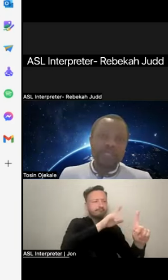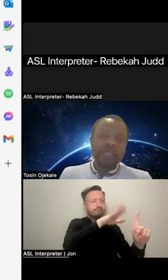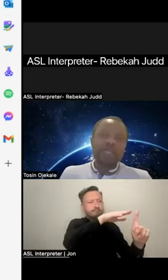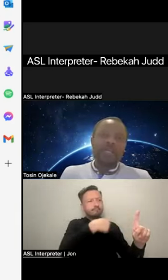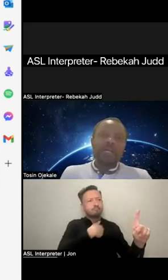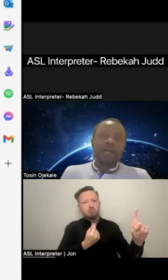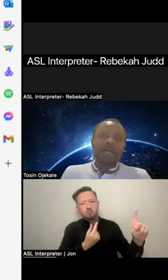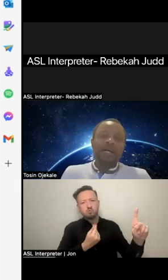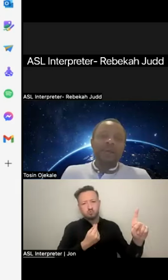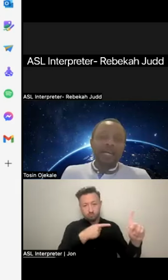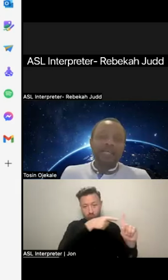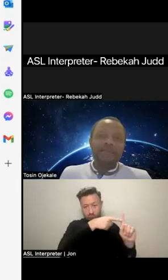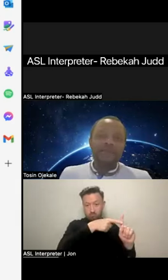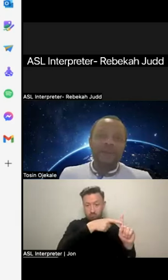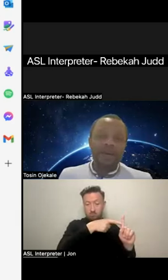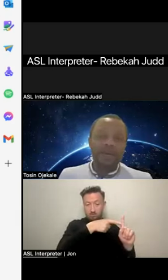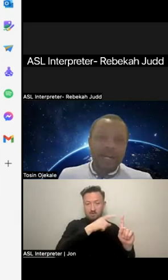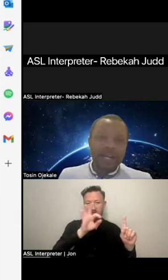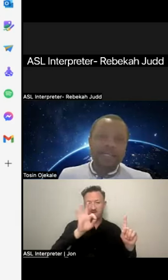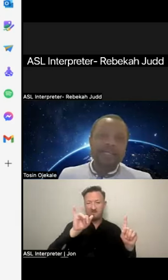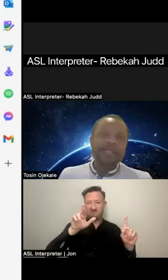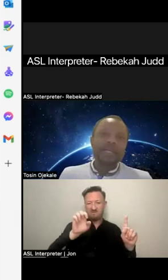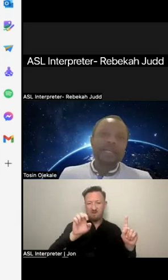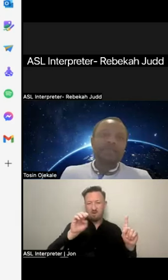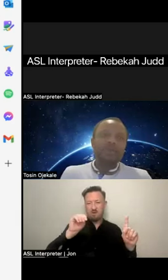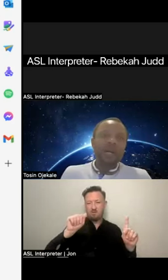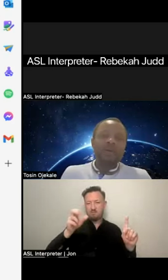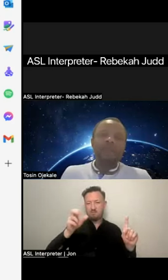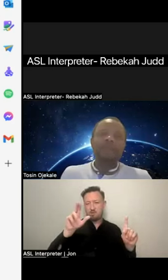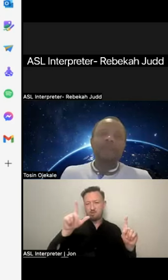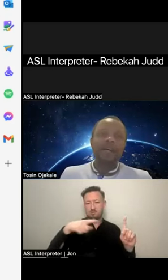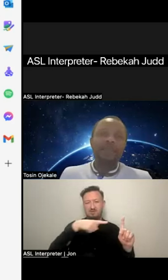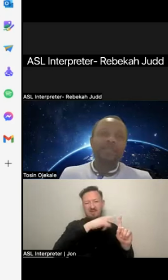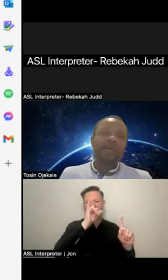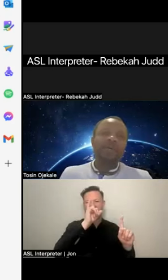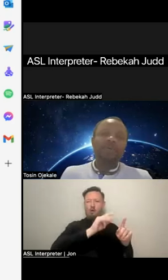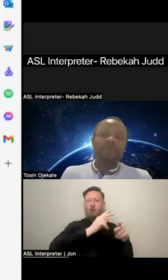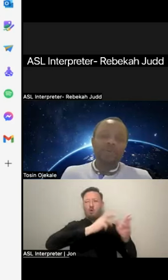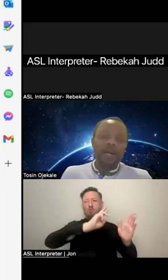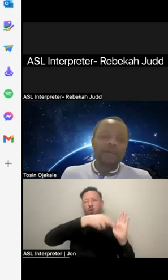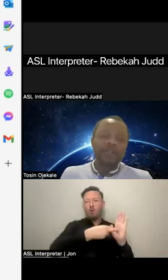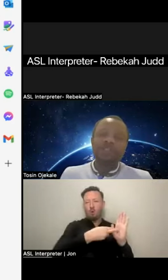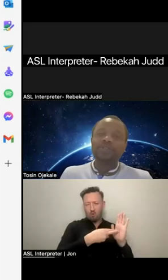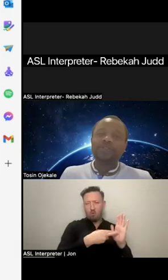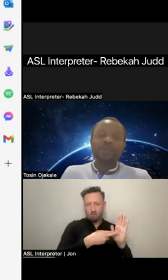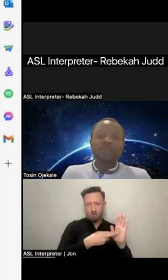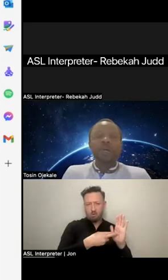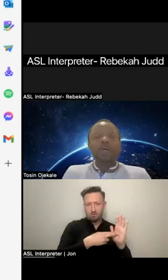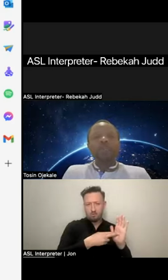person. When there is fire incident, look out for the fire marshal, look out for the